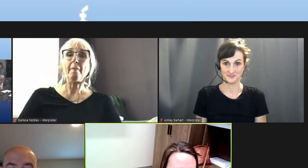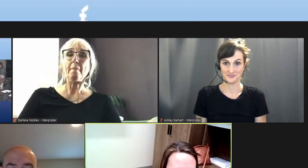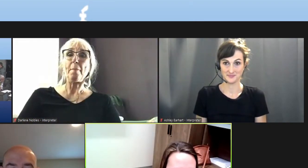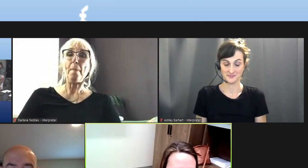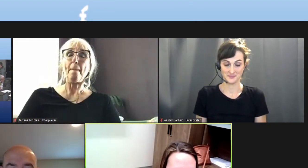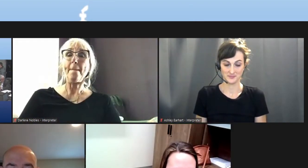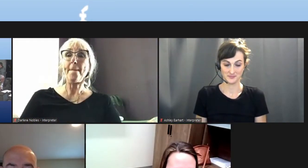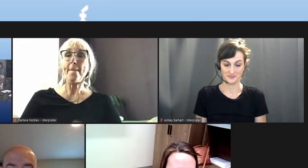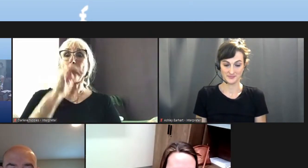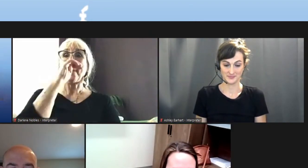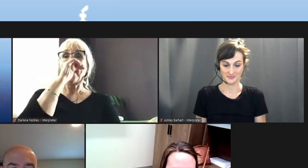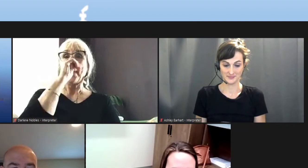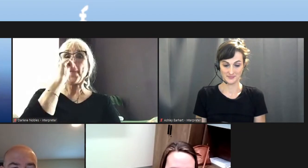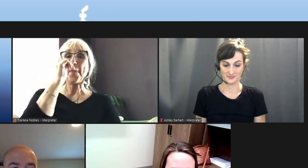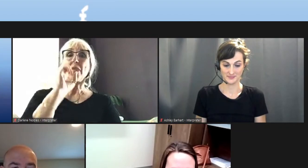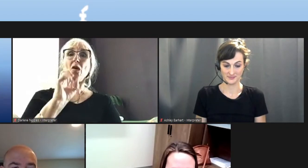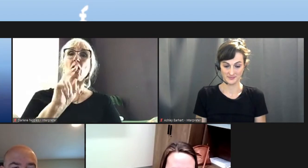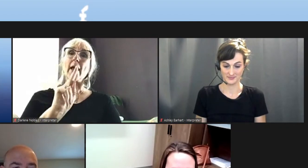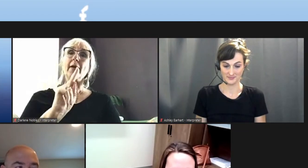Okay.